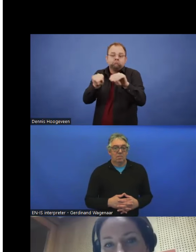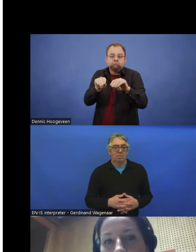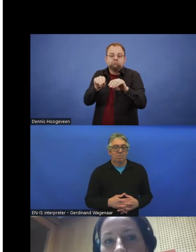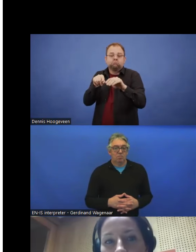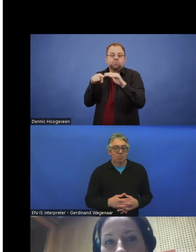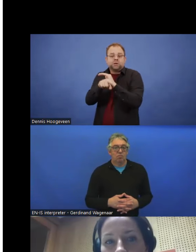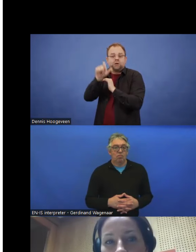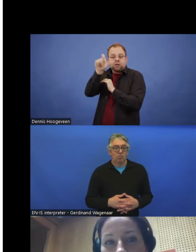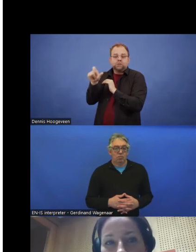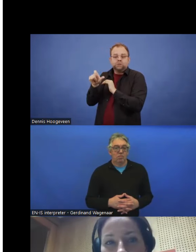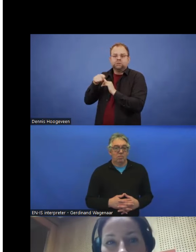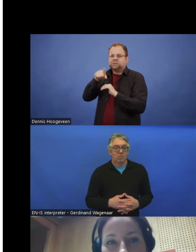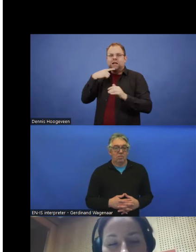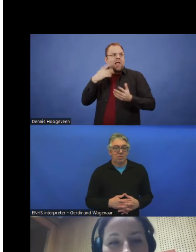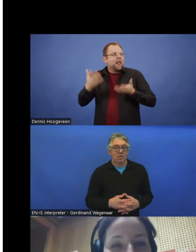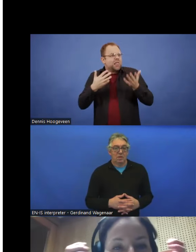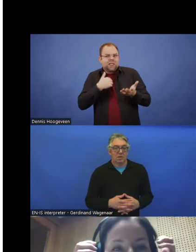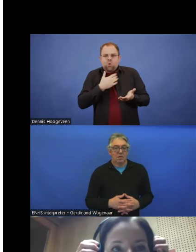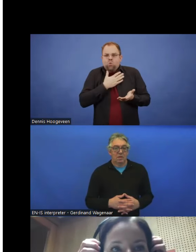at particular risk.